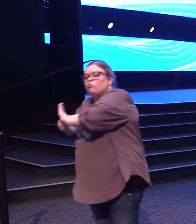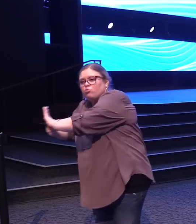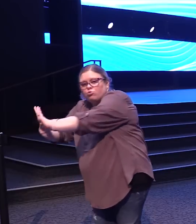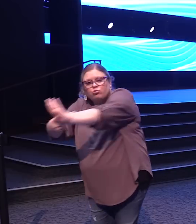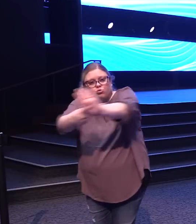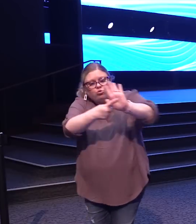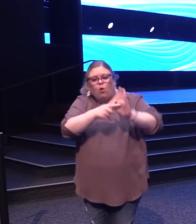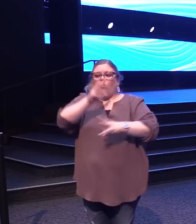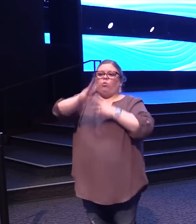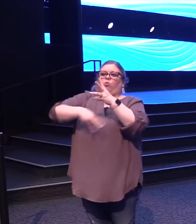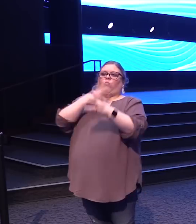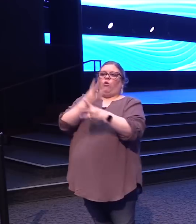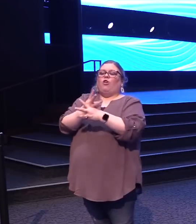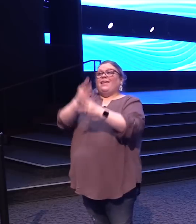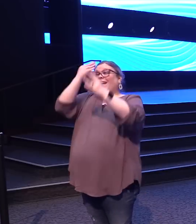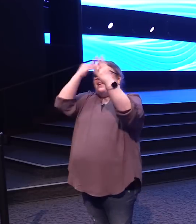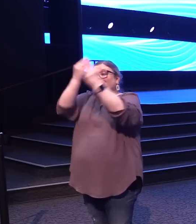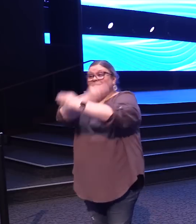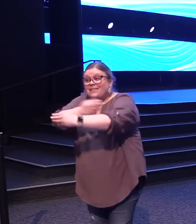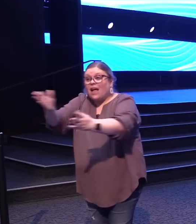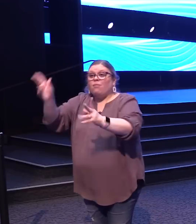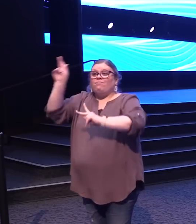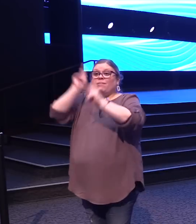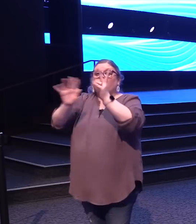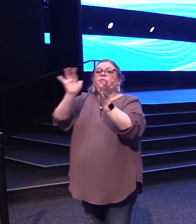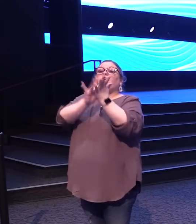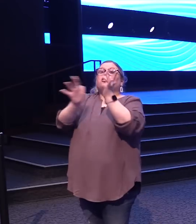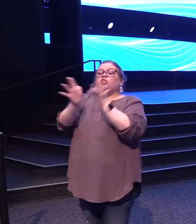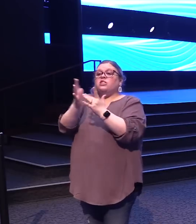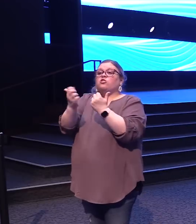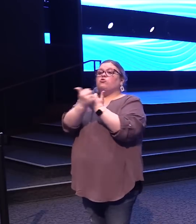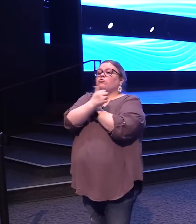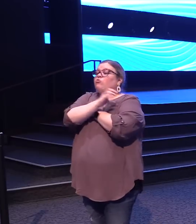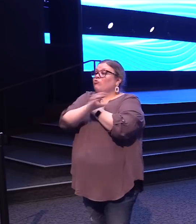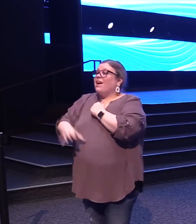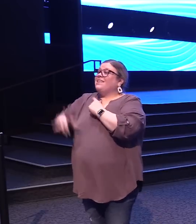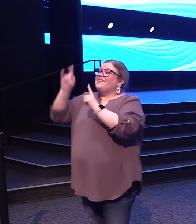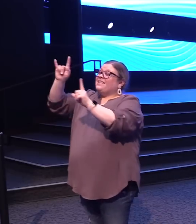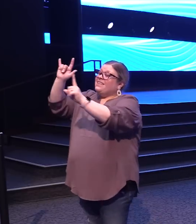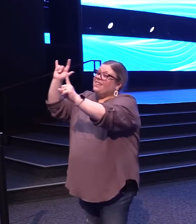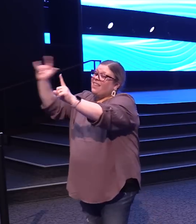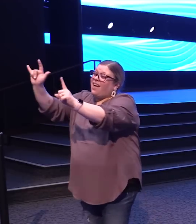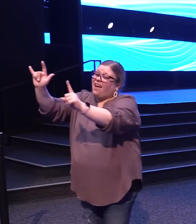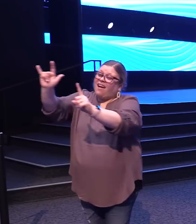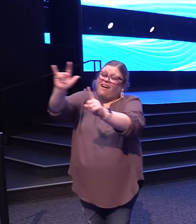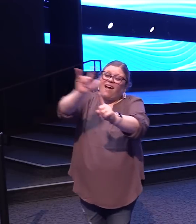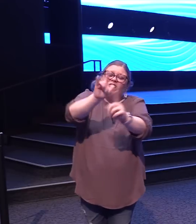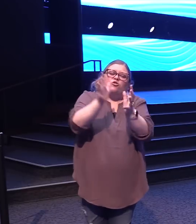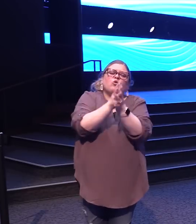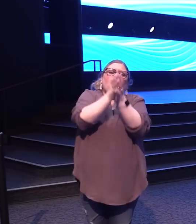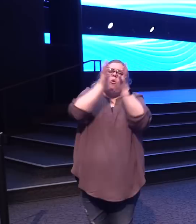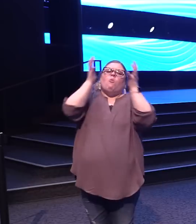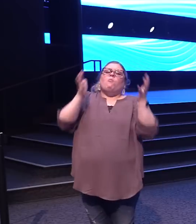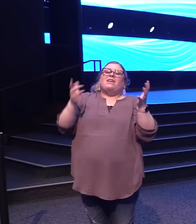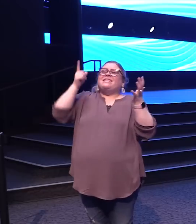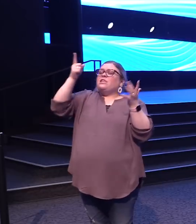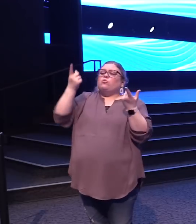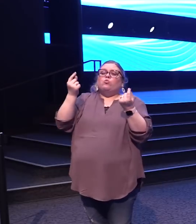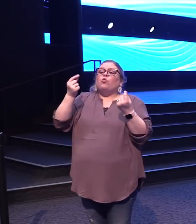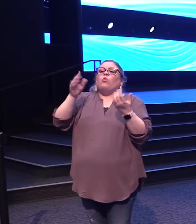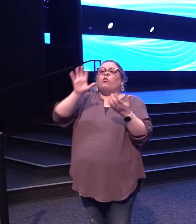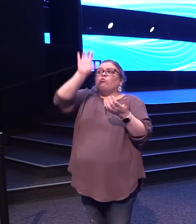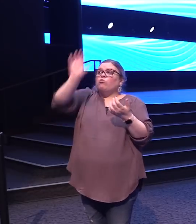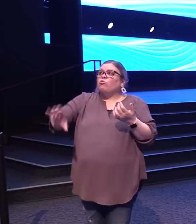world and to tell it that Jesus Christ loved you so much that he died on that